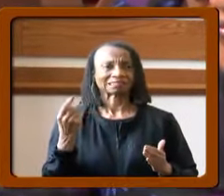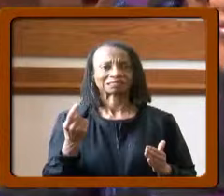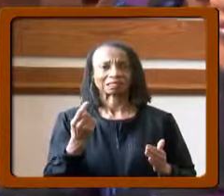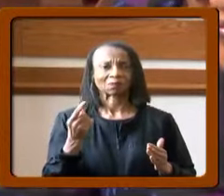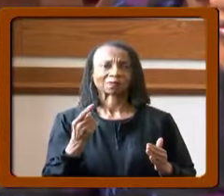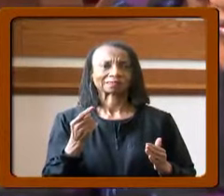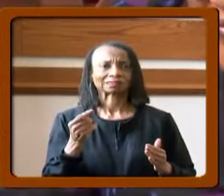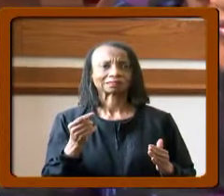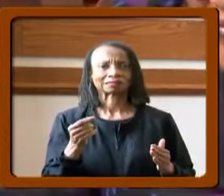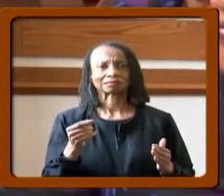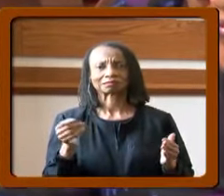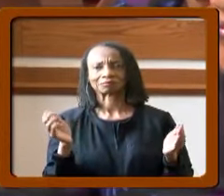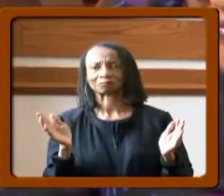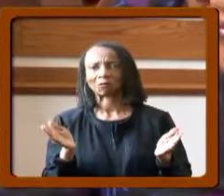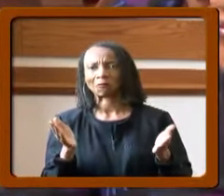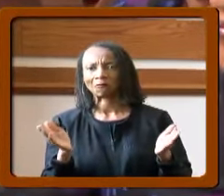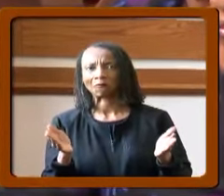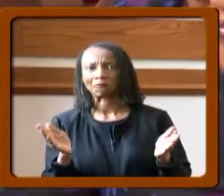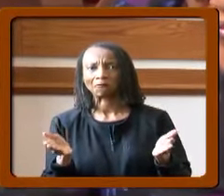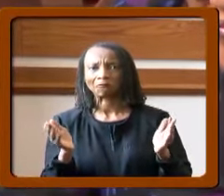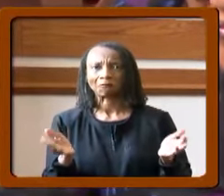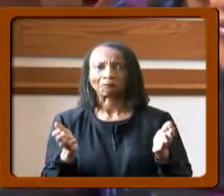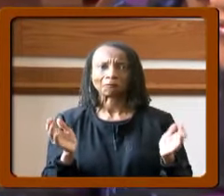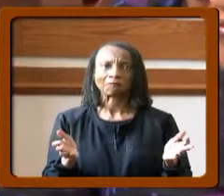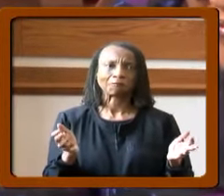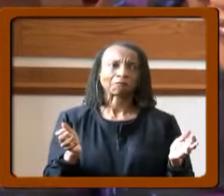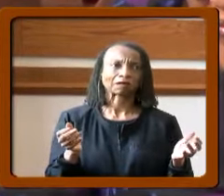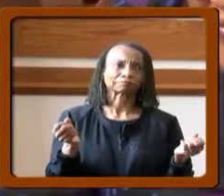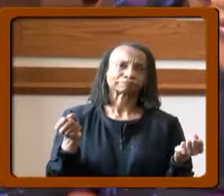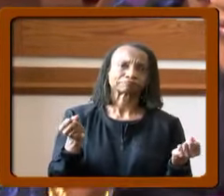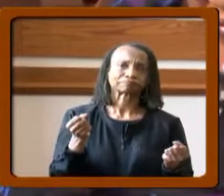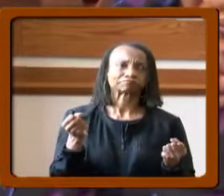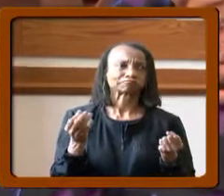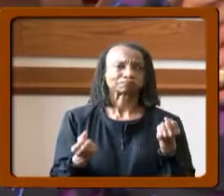somebody's talking, it seems, all the time.